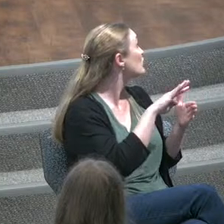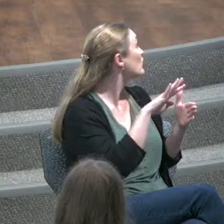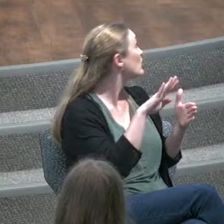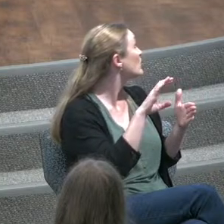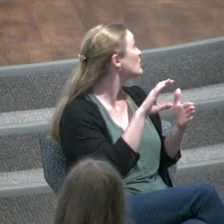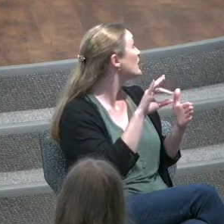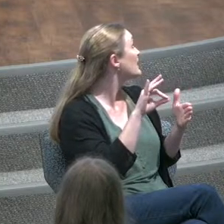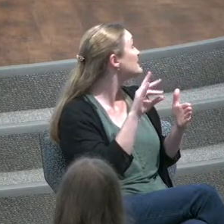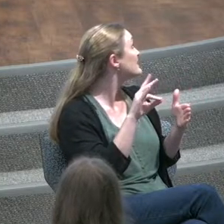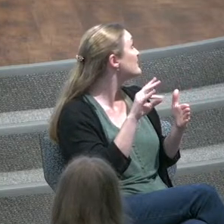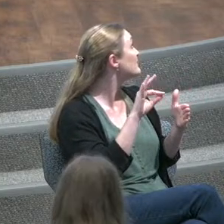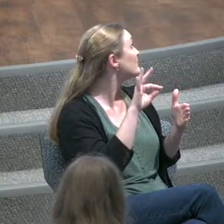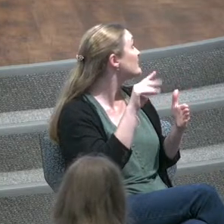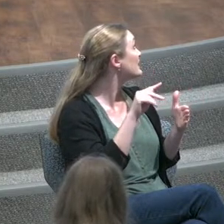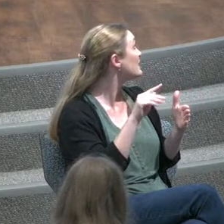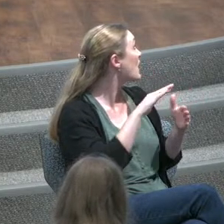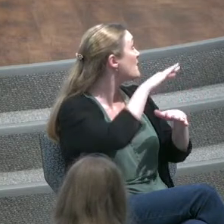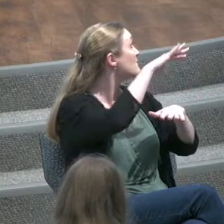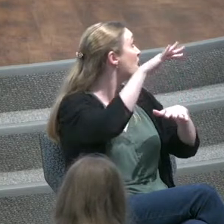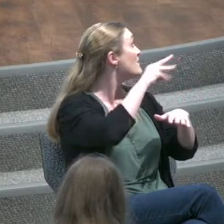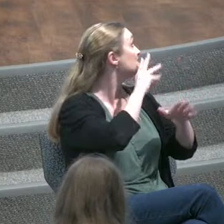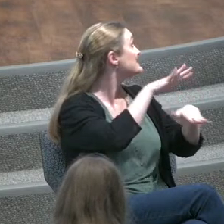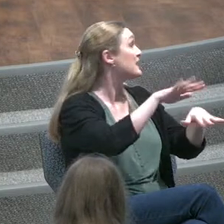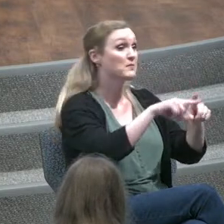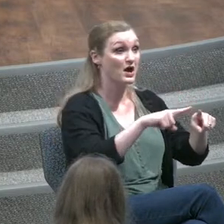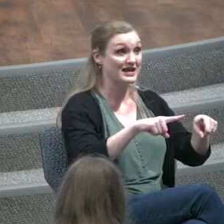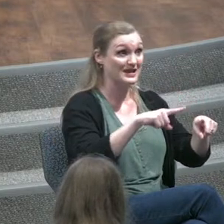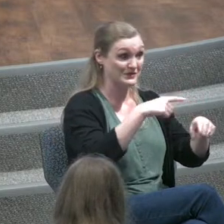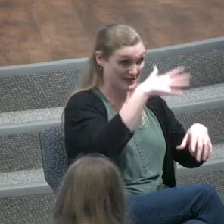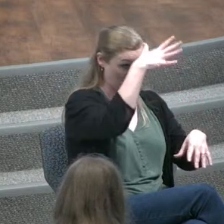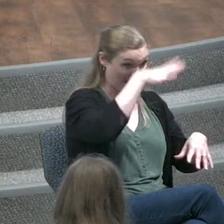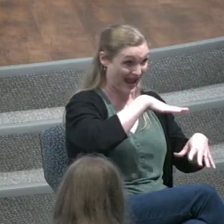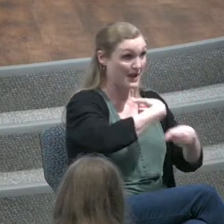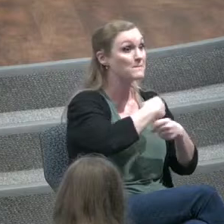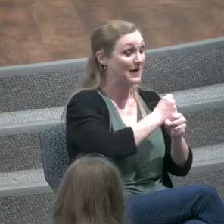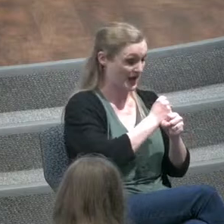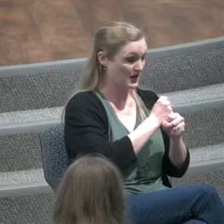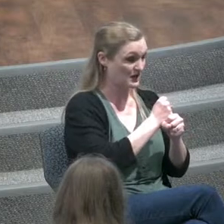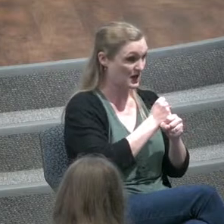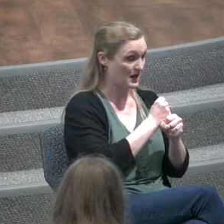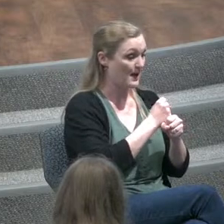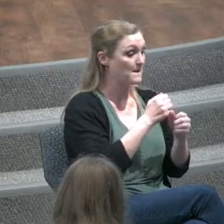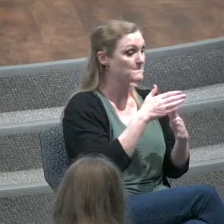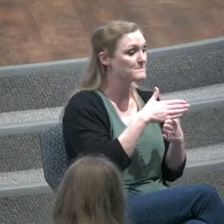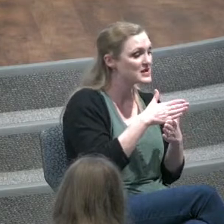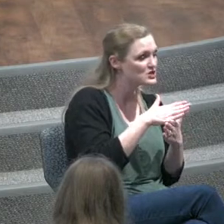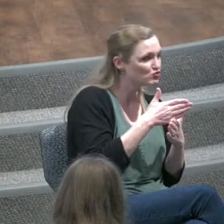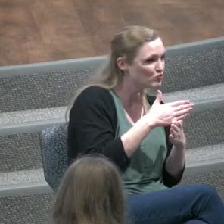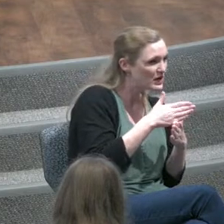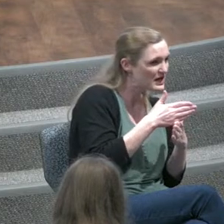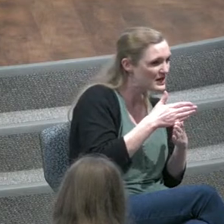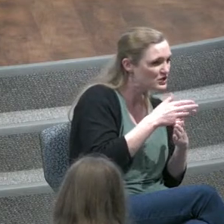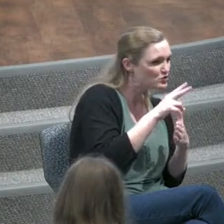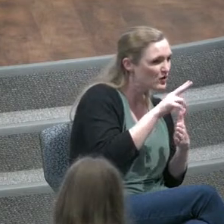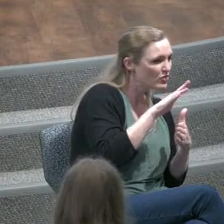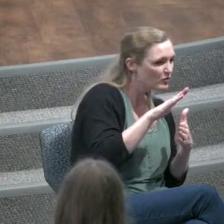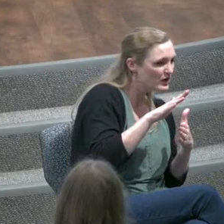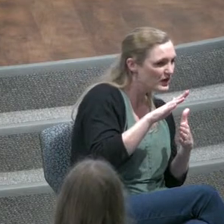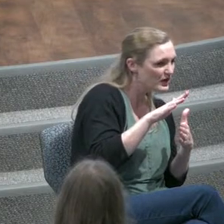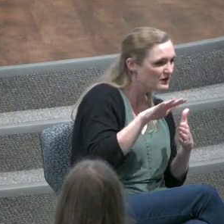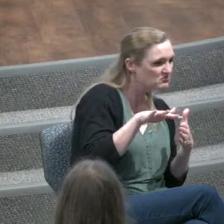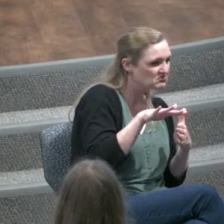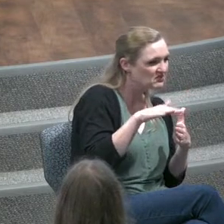above sea level, but man-made, and built between 23 and